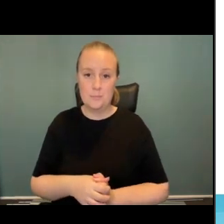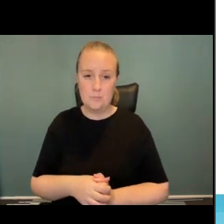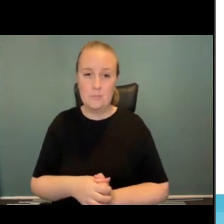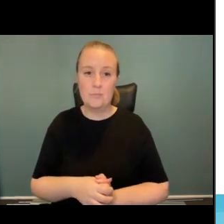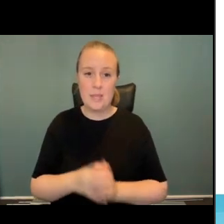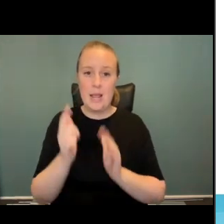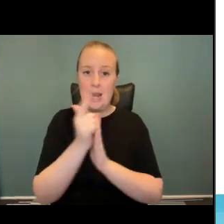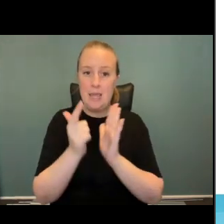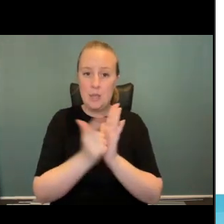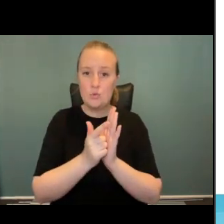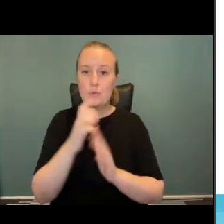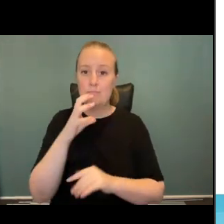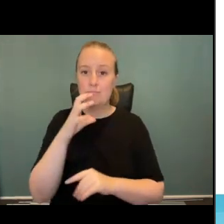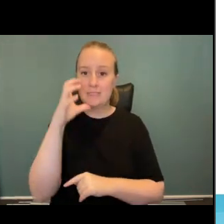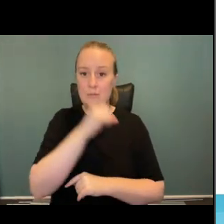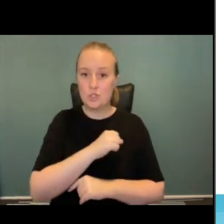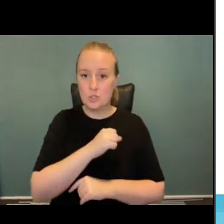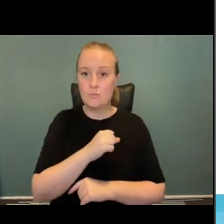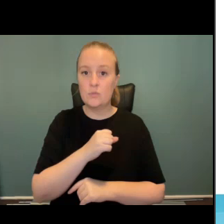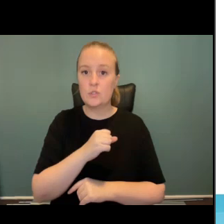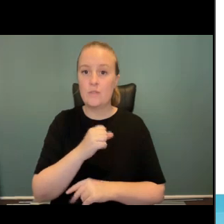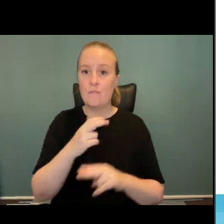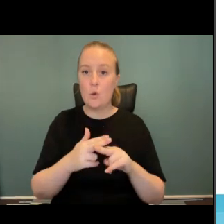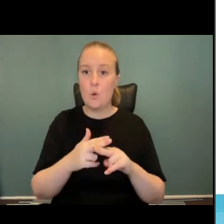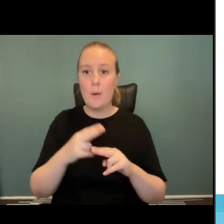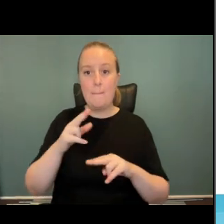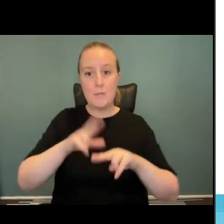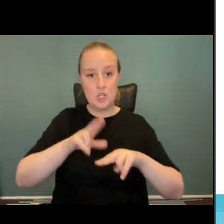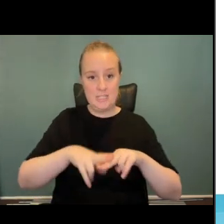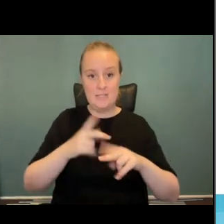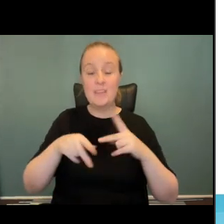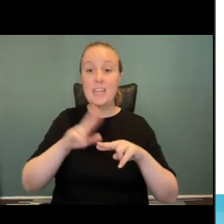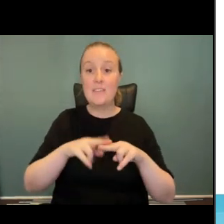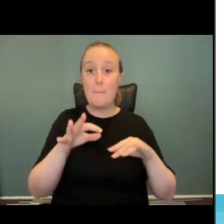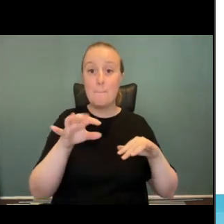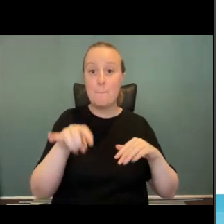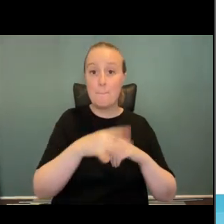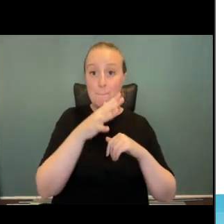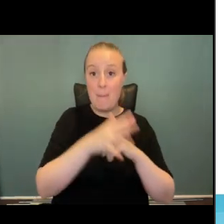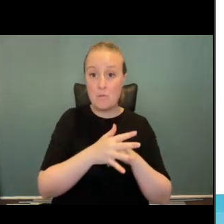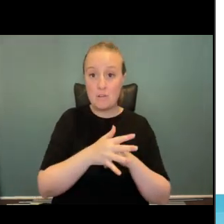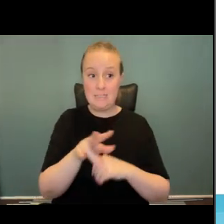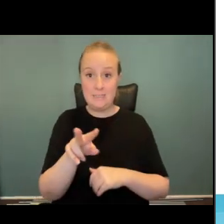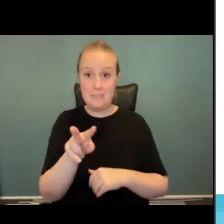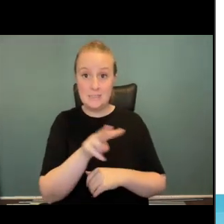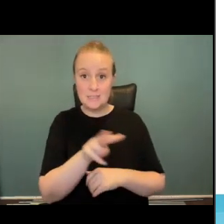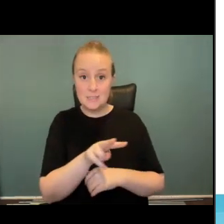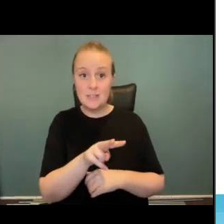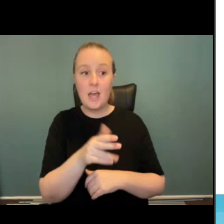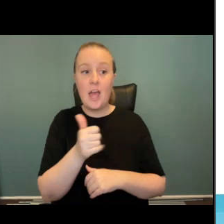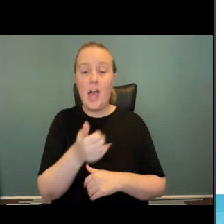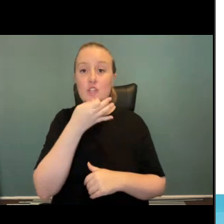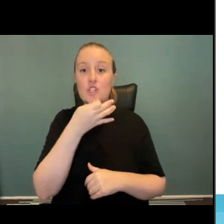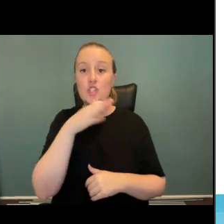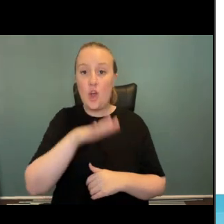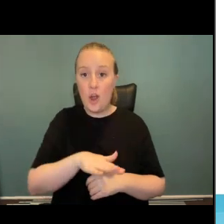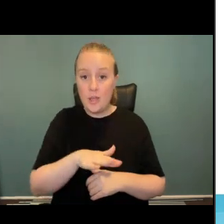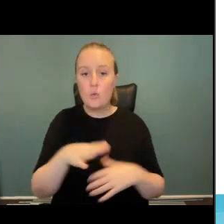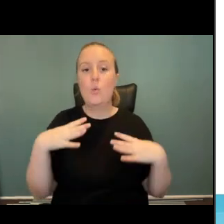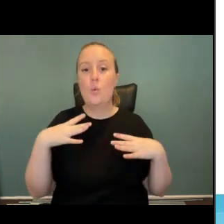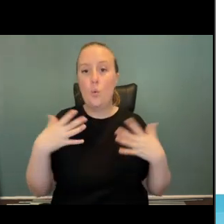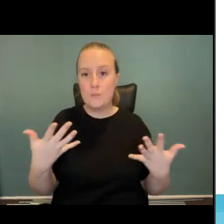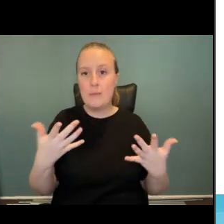of a marriage under section 69. I won't go through any more of the sections. I'll just read them out and you can